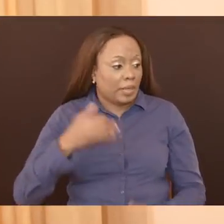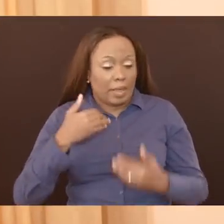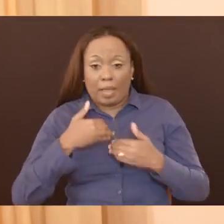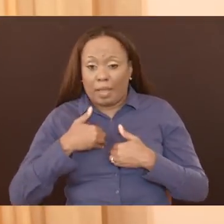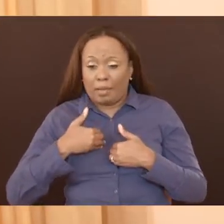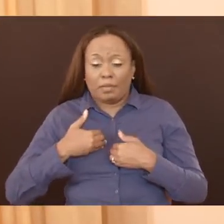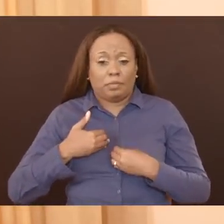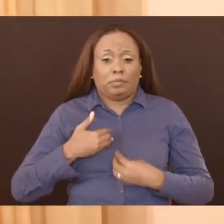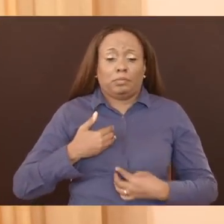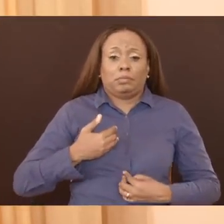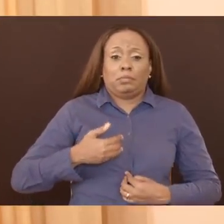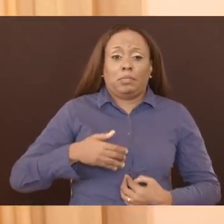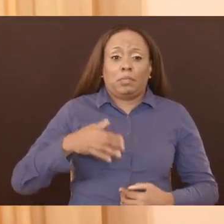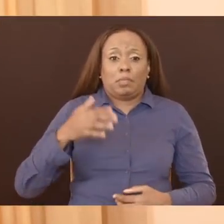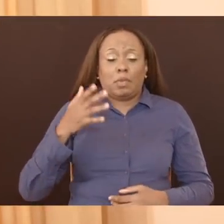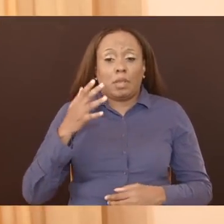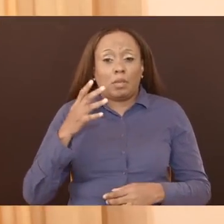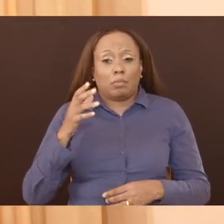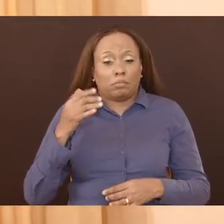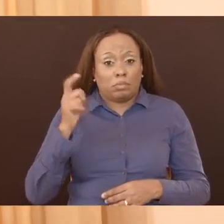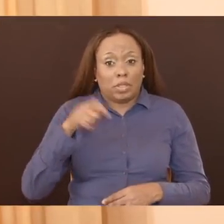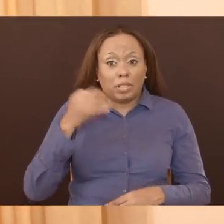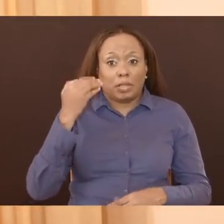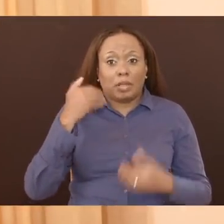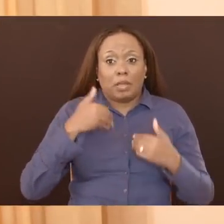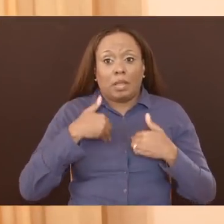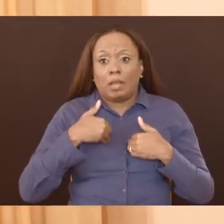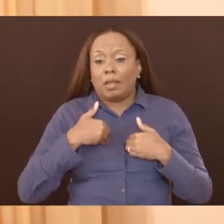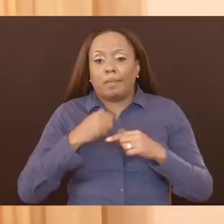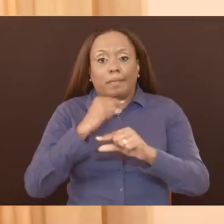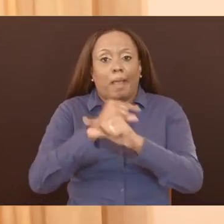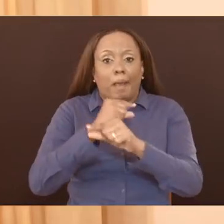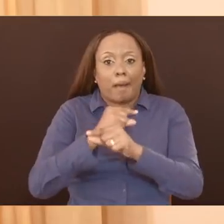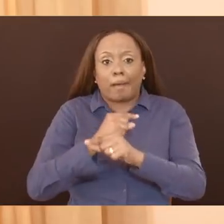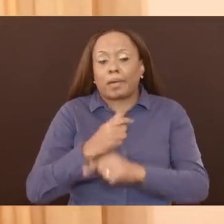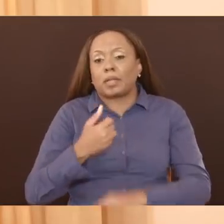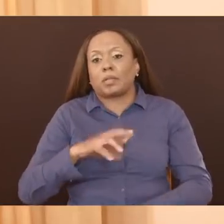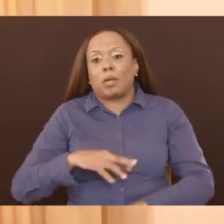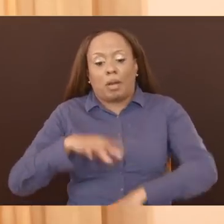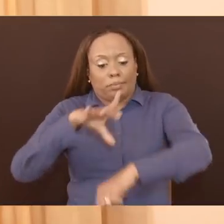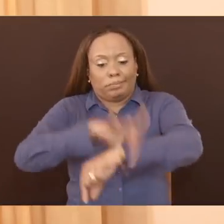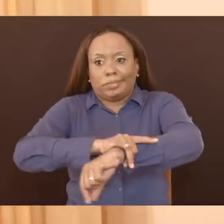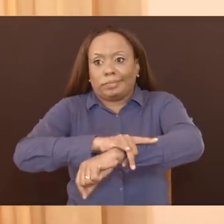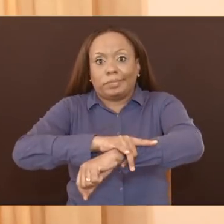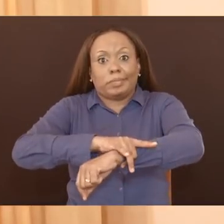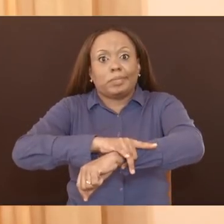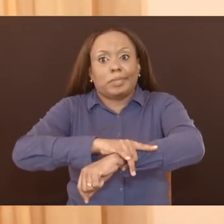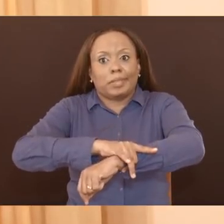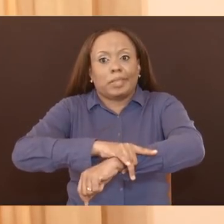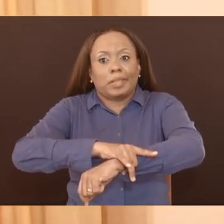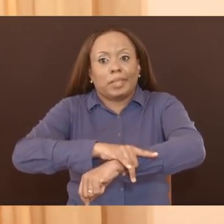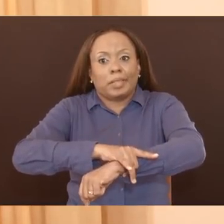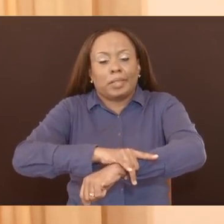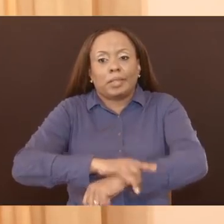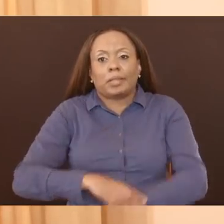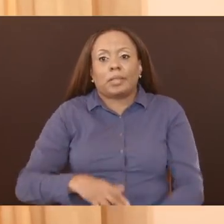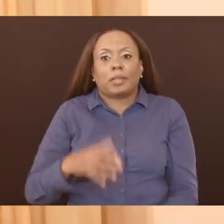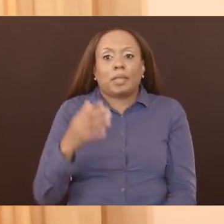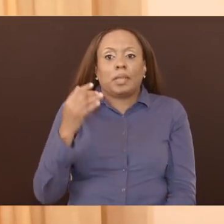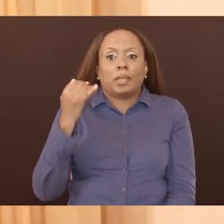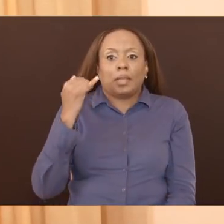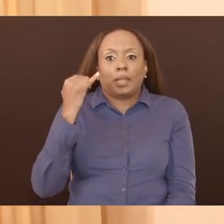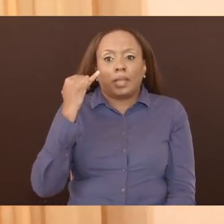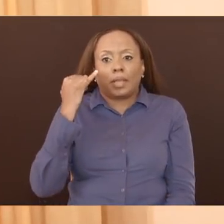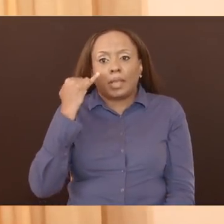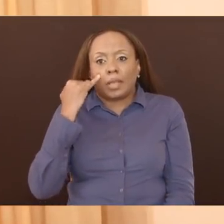periodic check-in of the Ministry of Health persons. We get it. And with respect to persons who may not have appropriate status, nobody